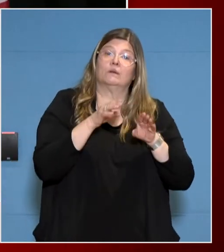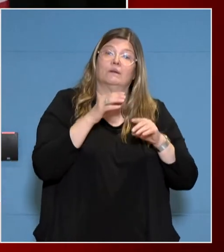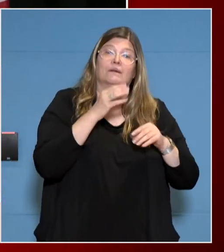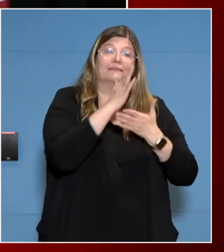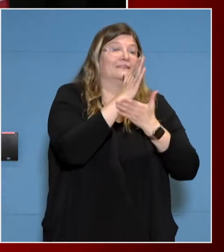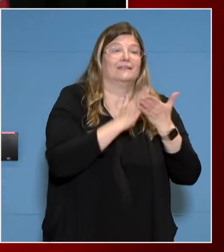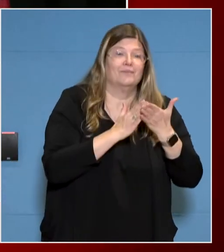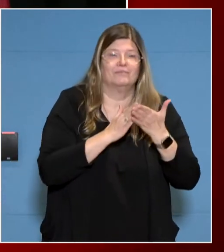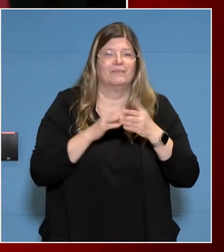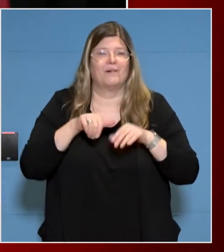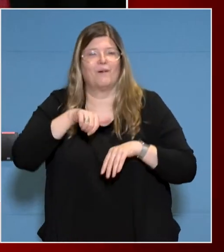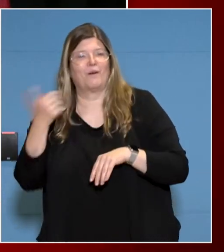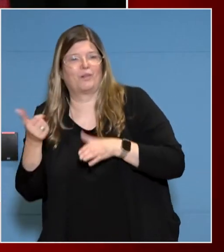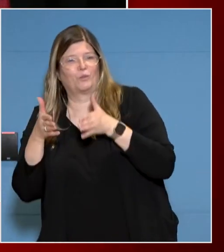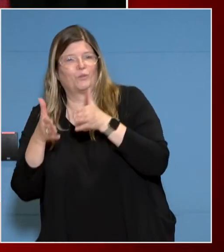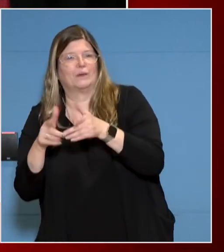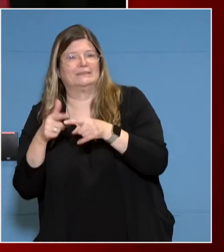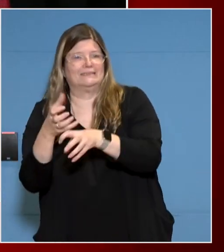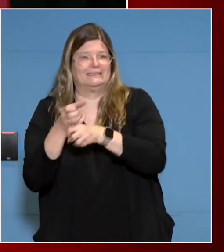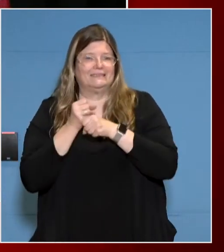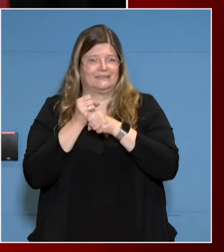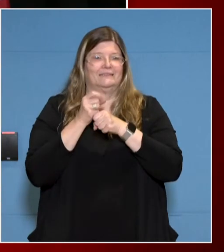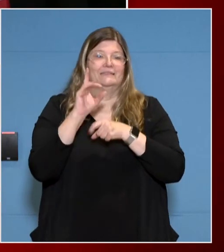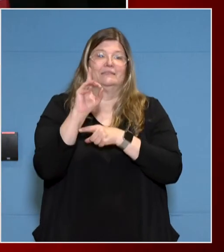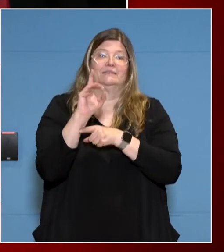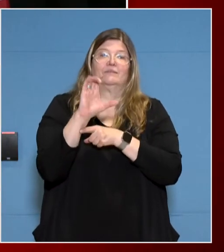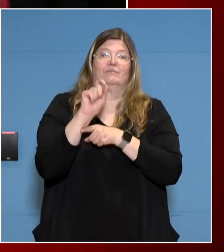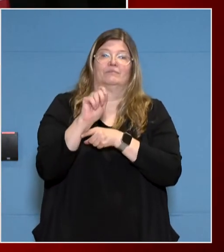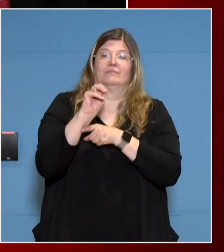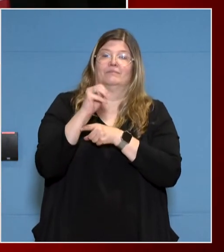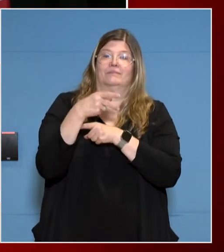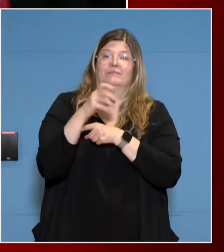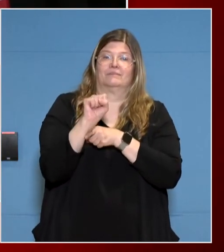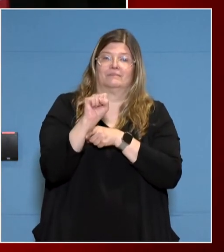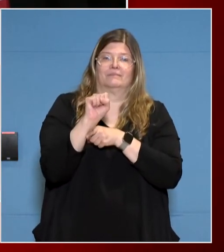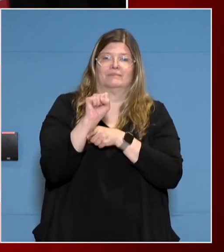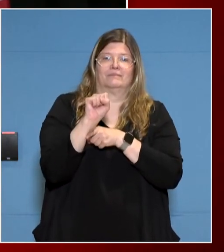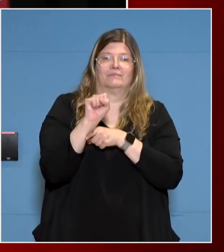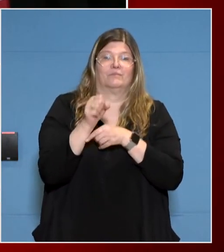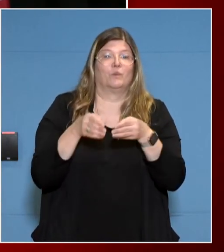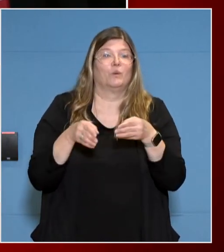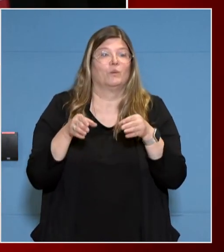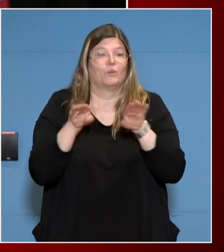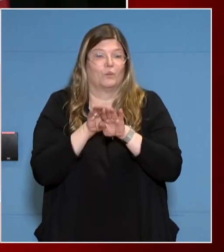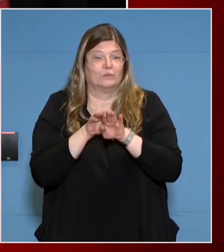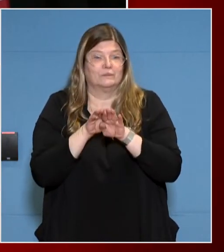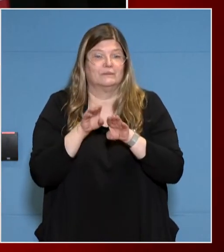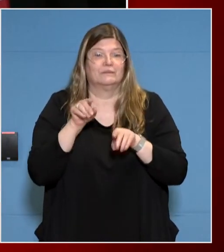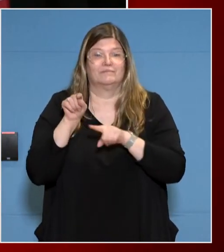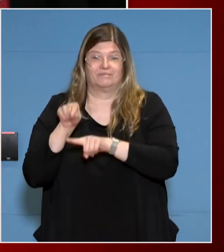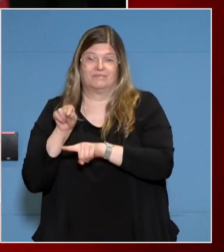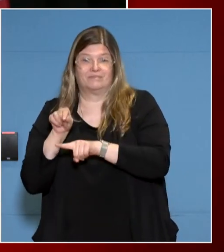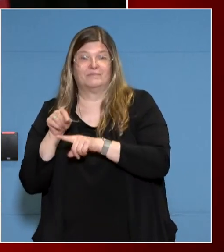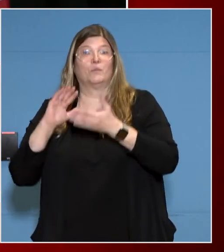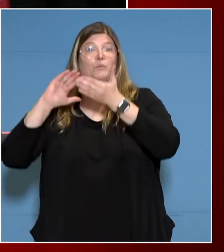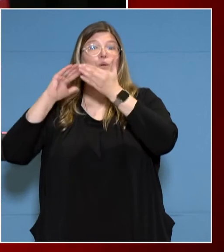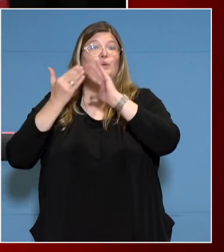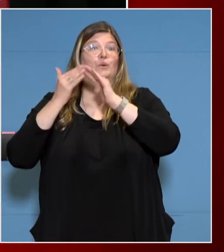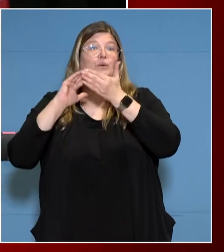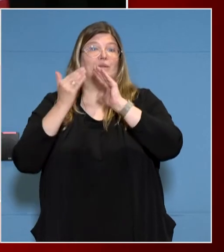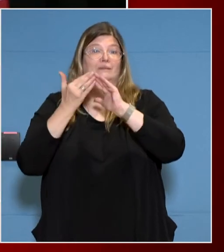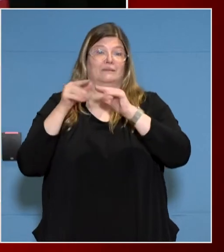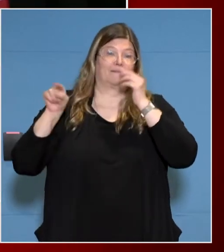DCPS infrastructure is a closed pod. So they are not this week accessing vaccines through our community sites. So